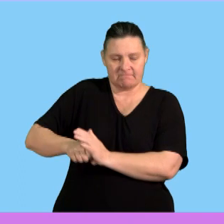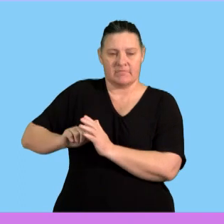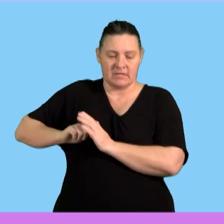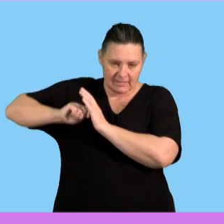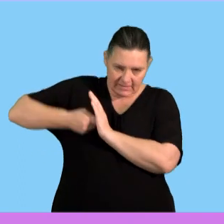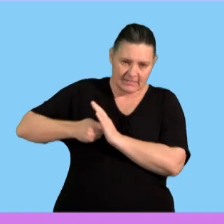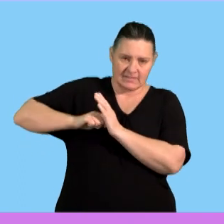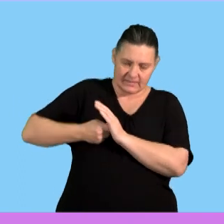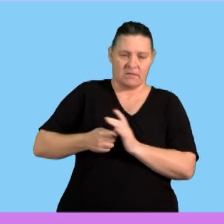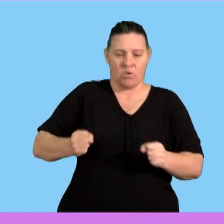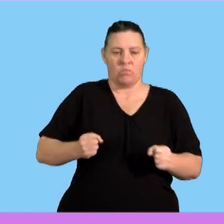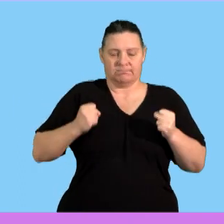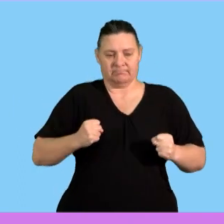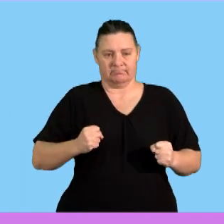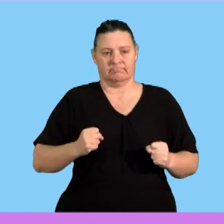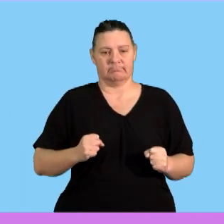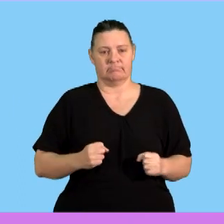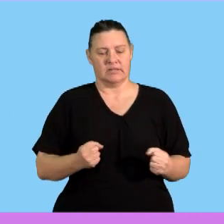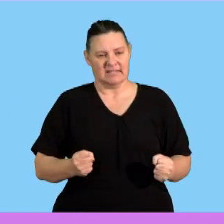Right, and then insert